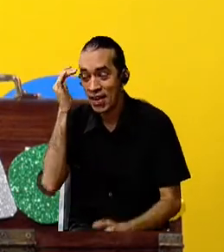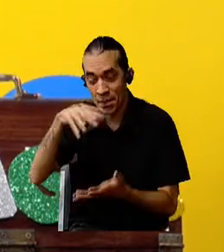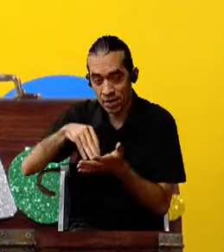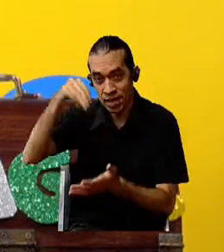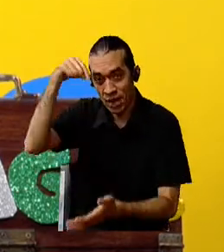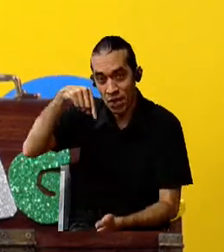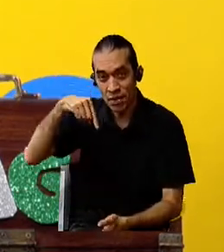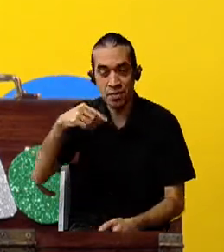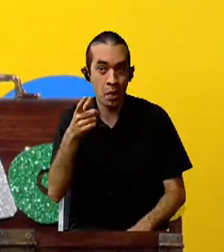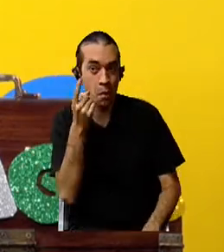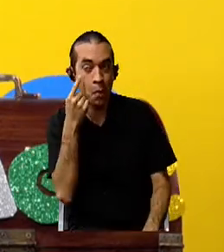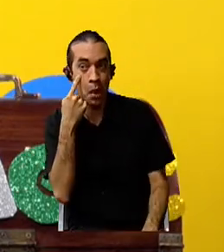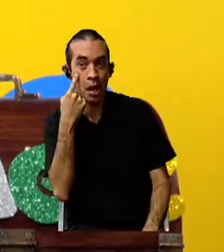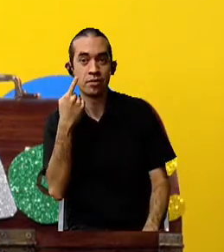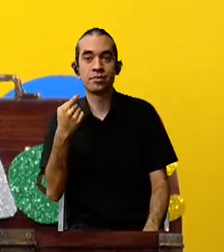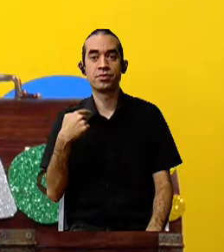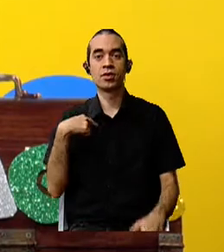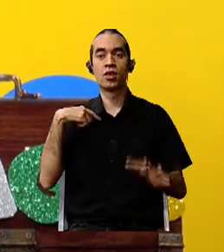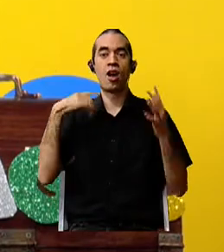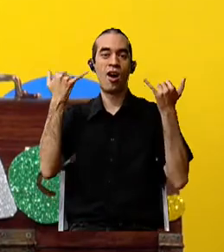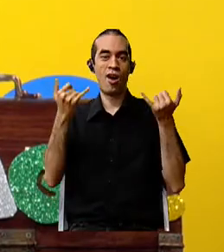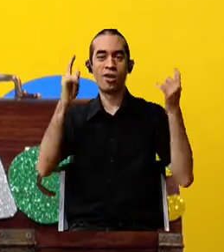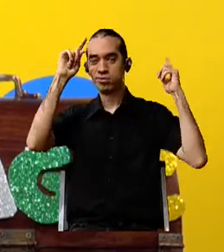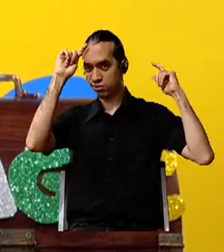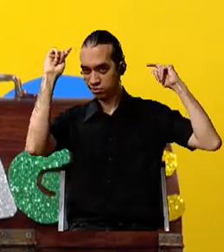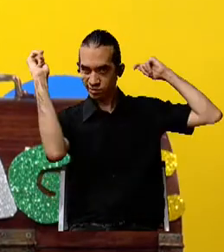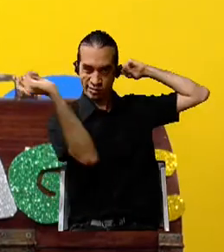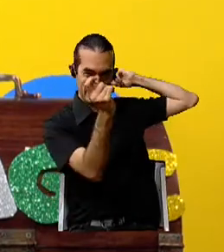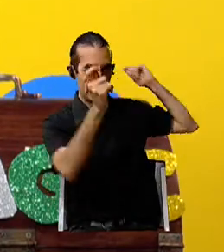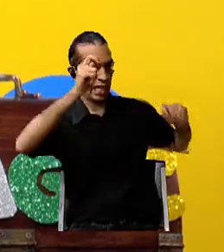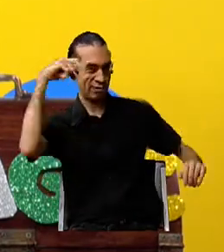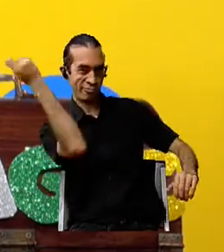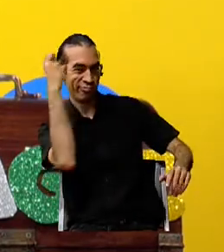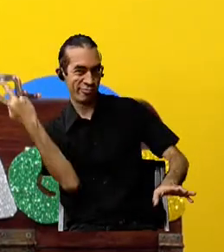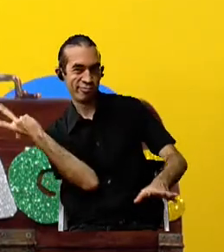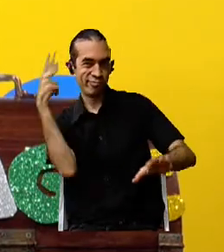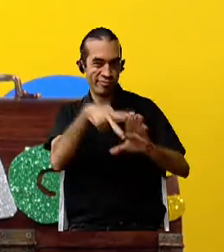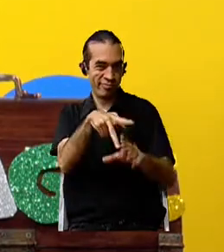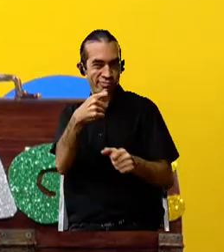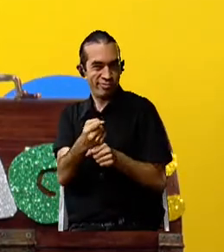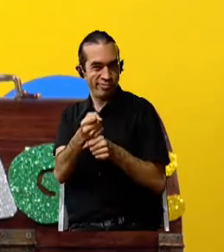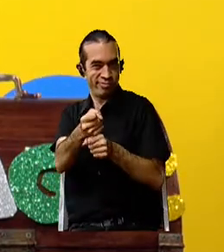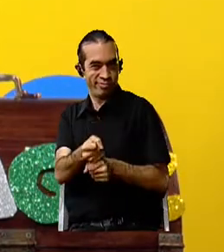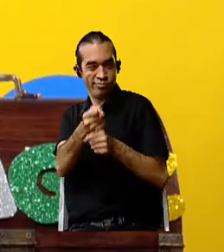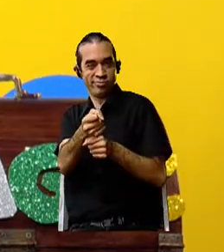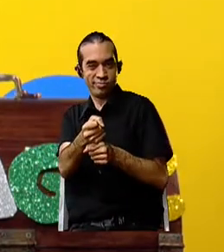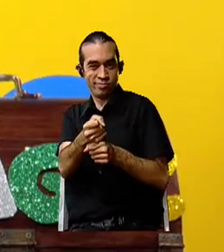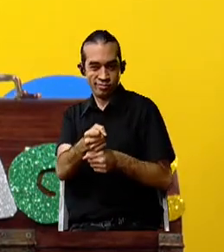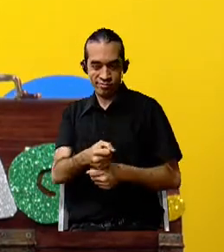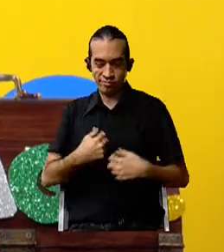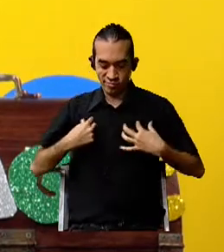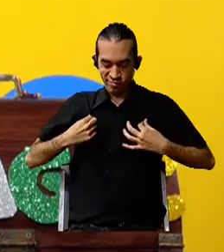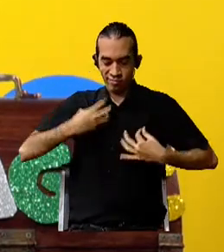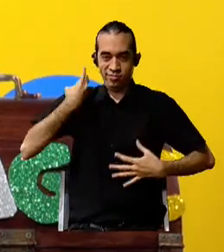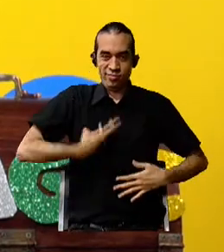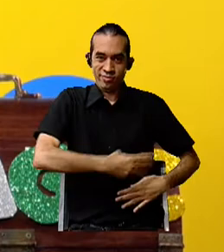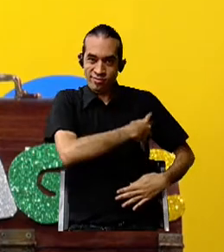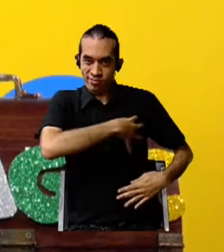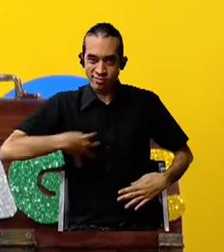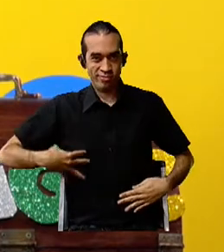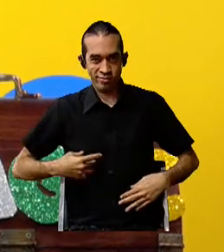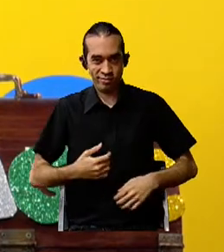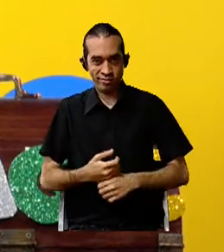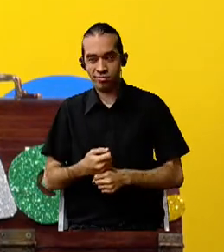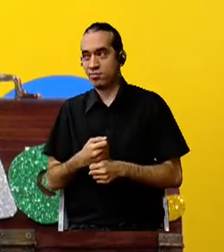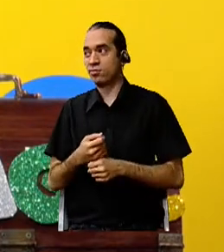today? Look, I'm wearing a cowboy hat. I'm wearing a farmer's shirt.